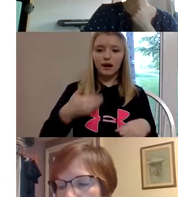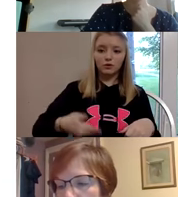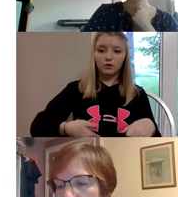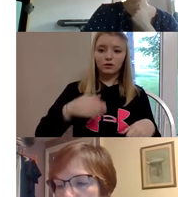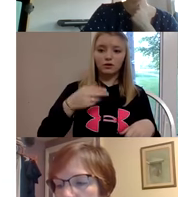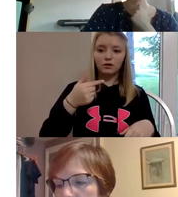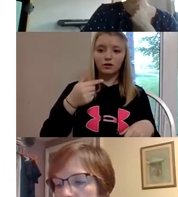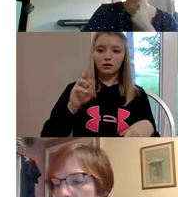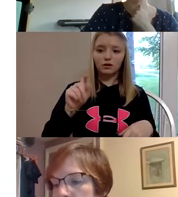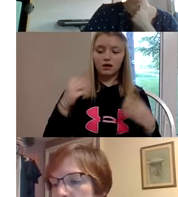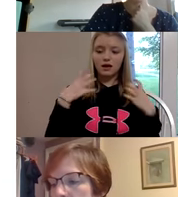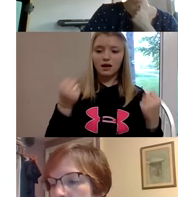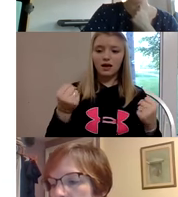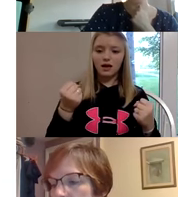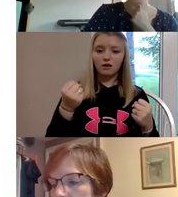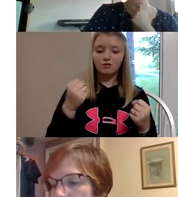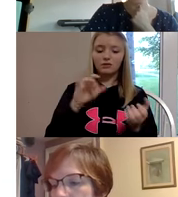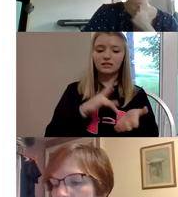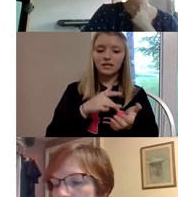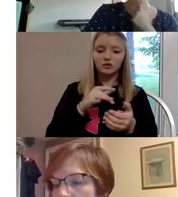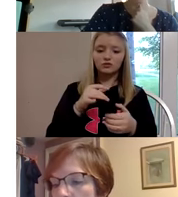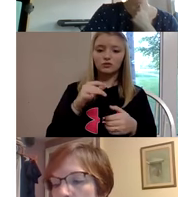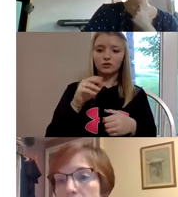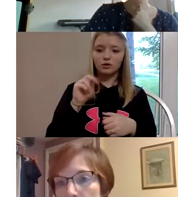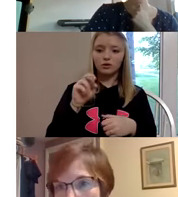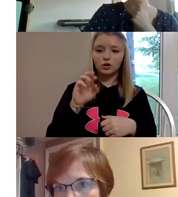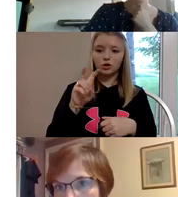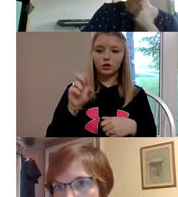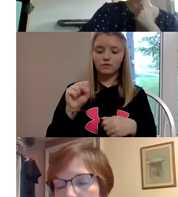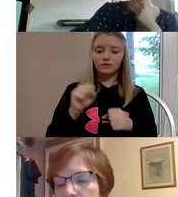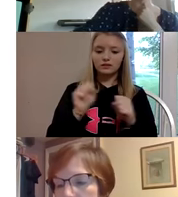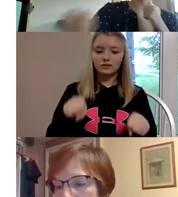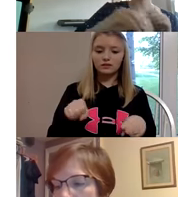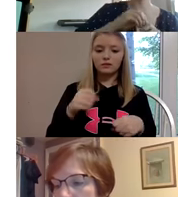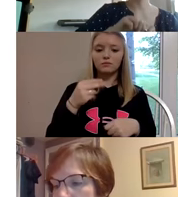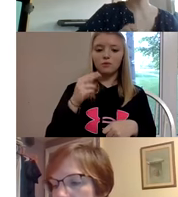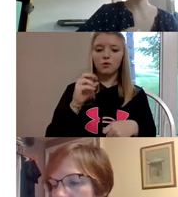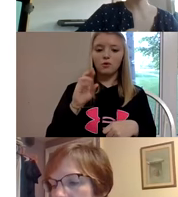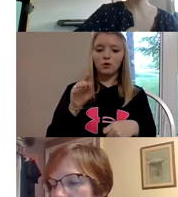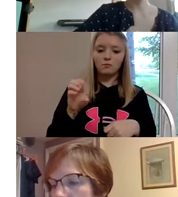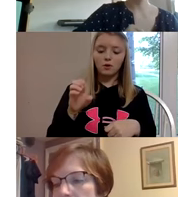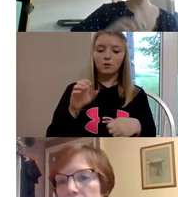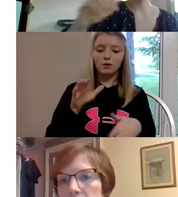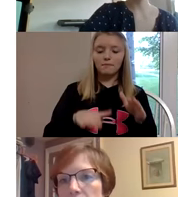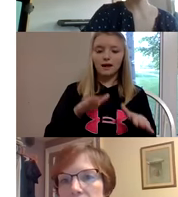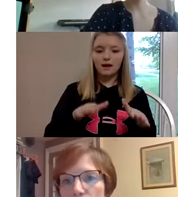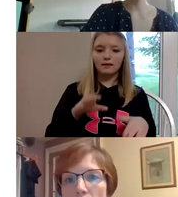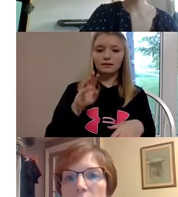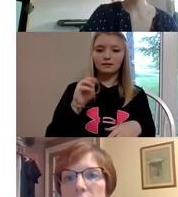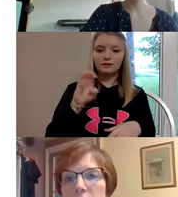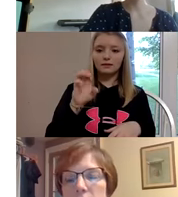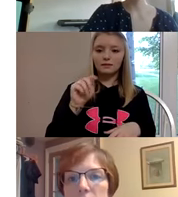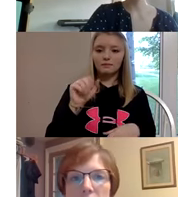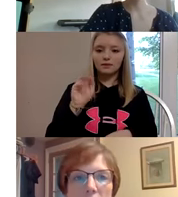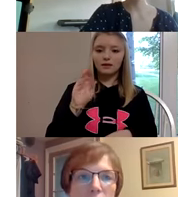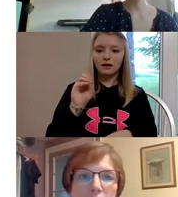our central nervous system, our hormone balance, our metabolism, and as well